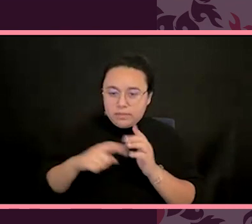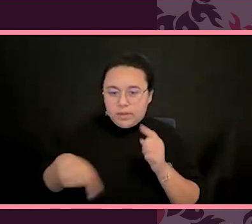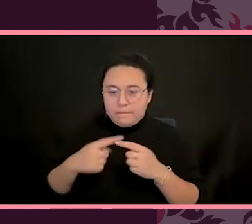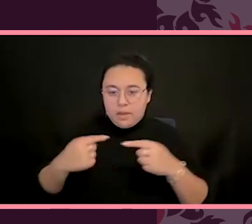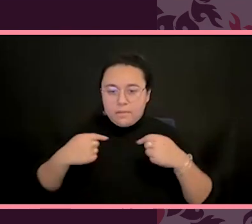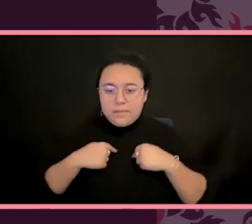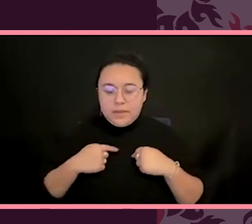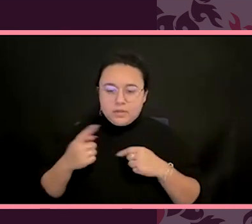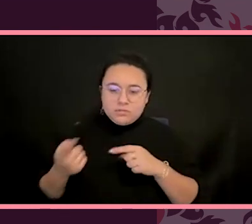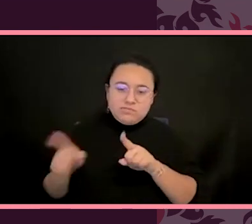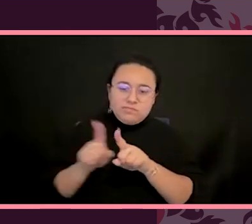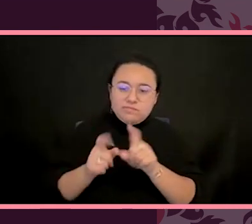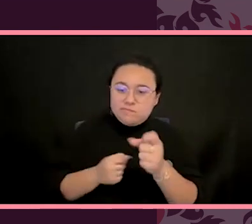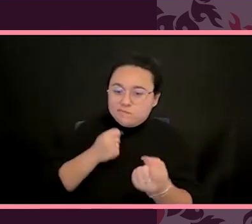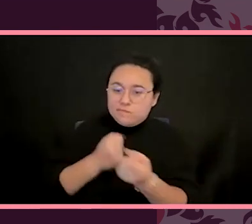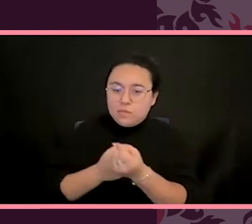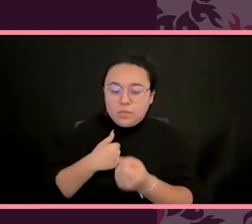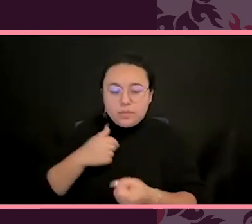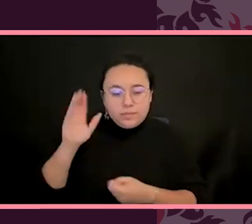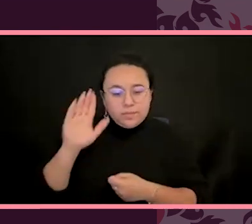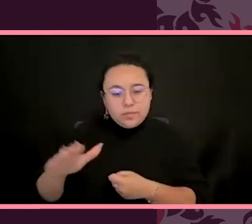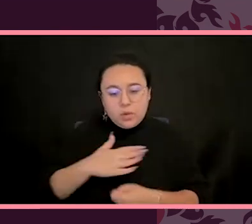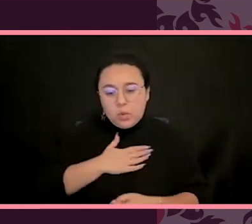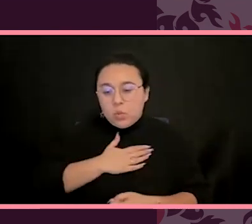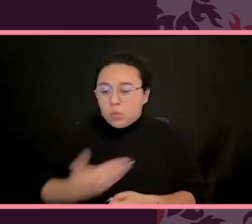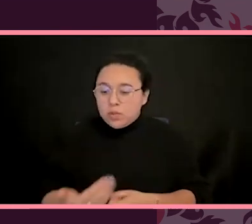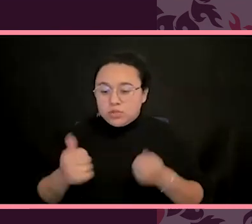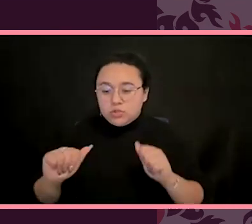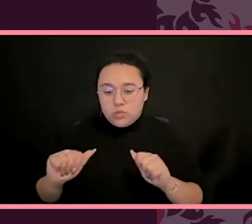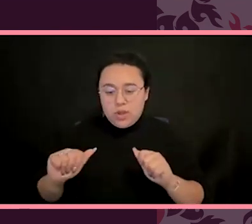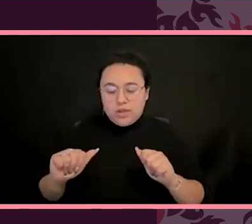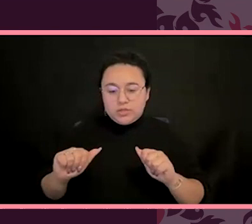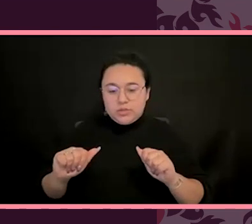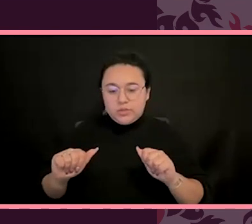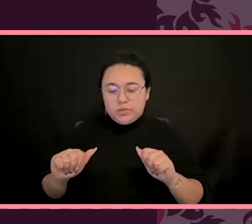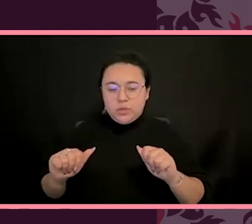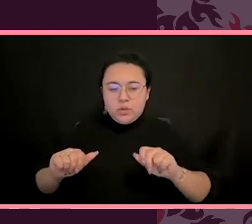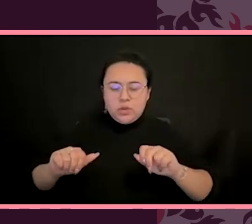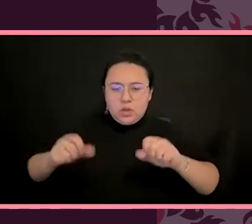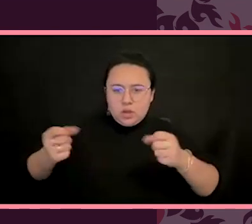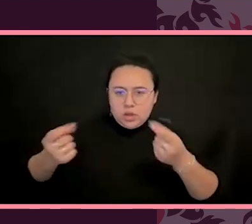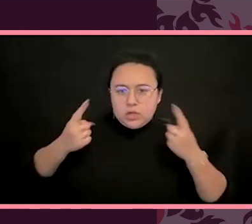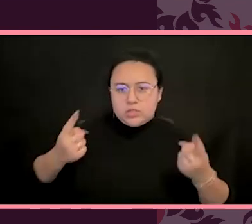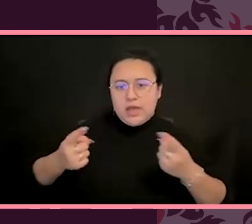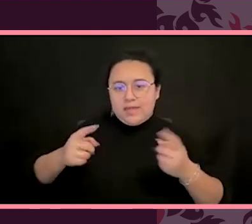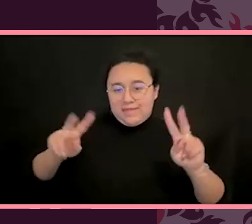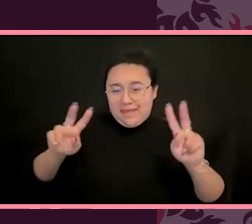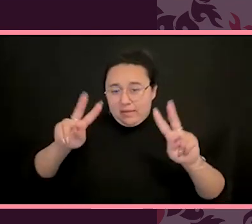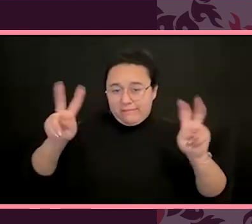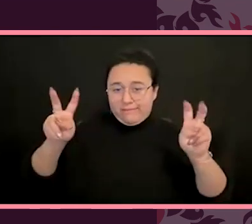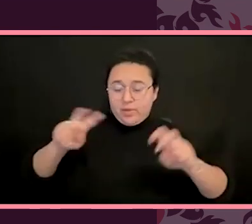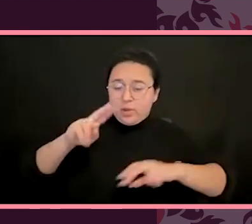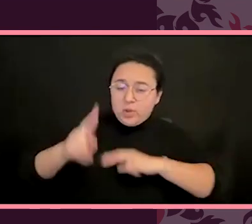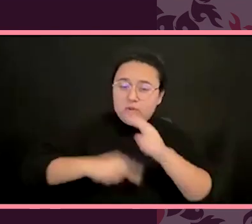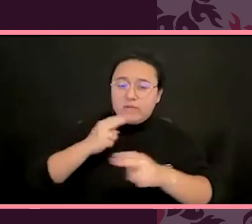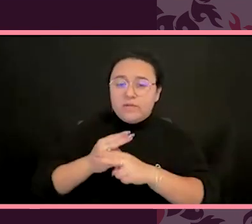is there by my side and willing to explore the universe that is neurodivergence and its